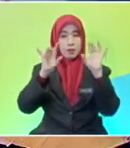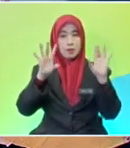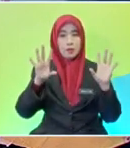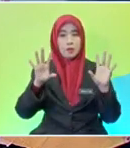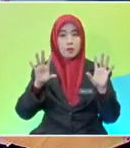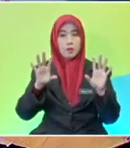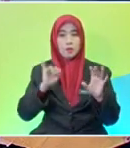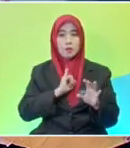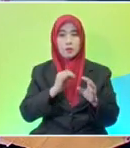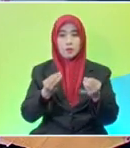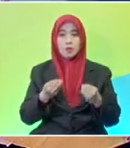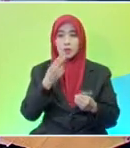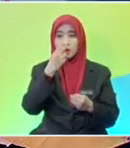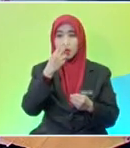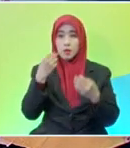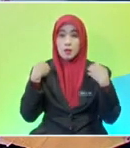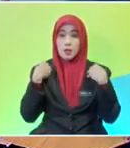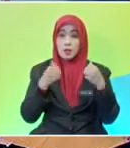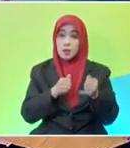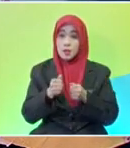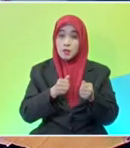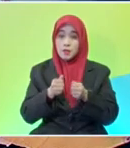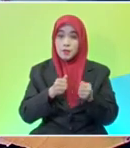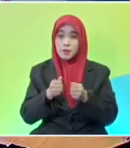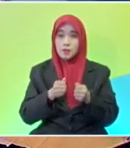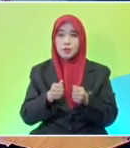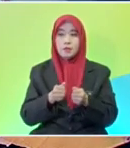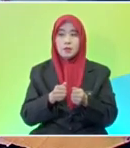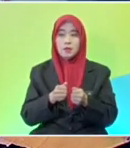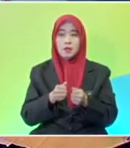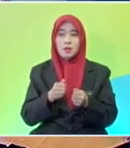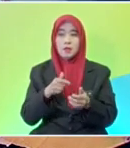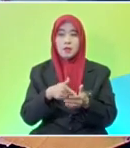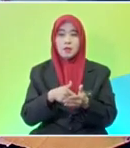more activities. Do we have any more activities after this? Yes, after we have. Okay,